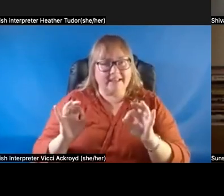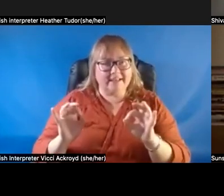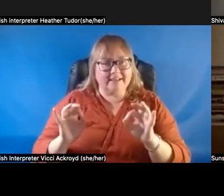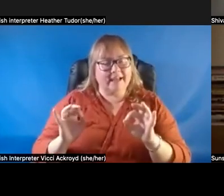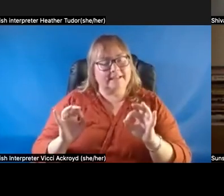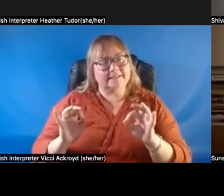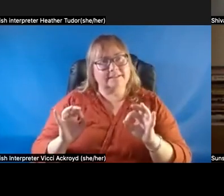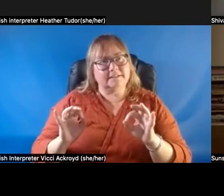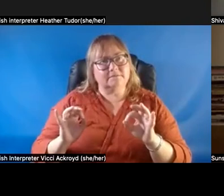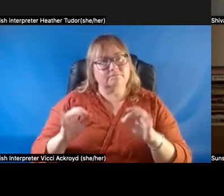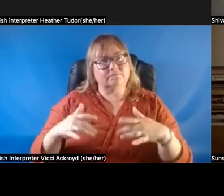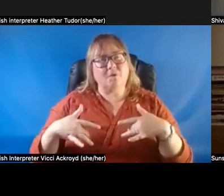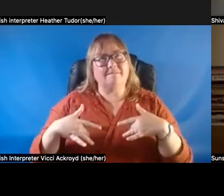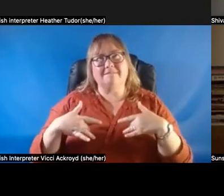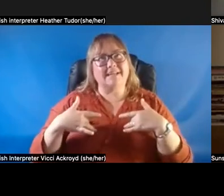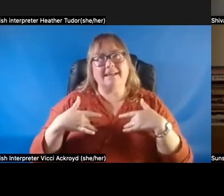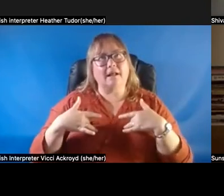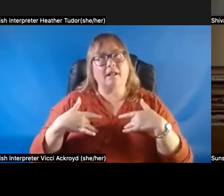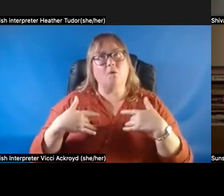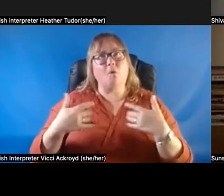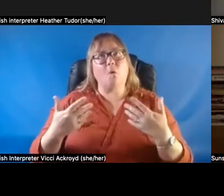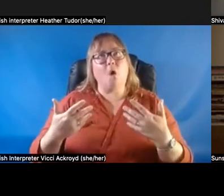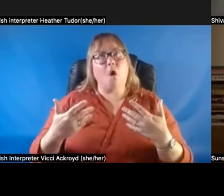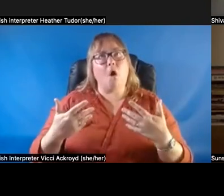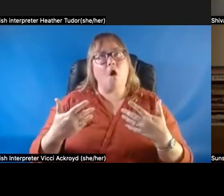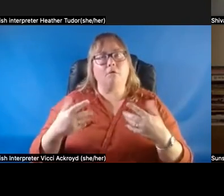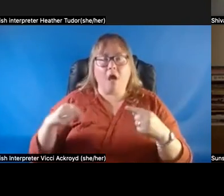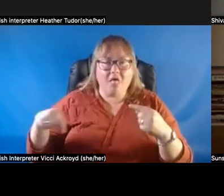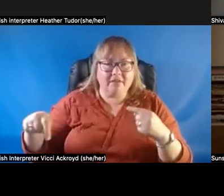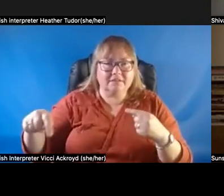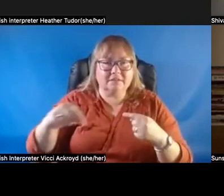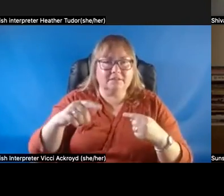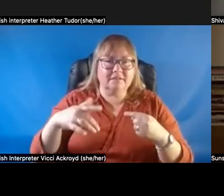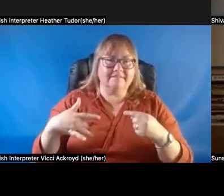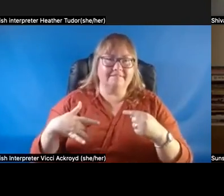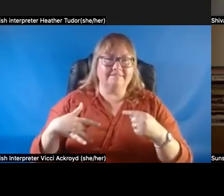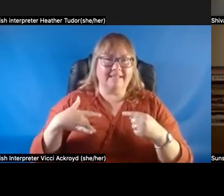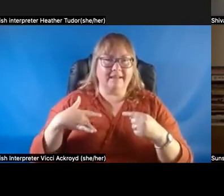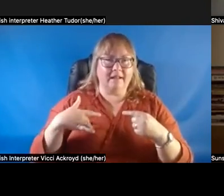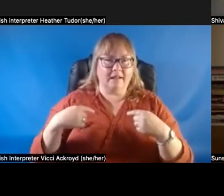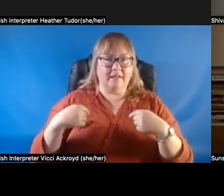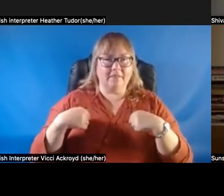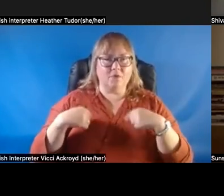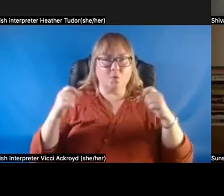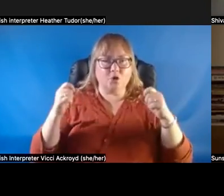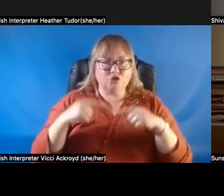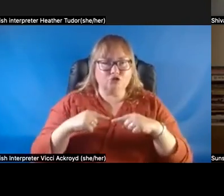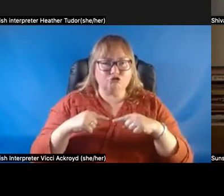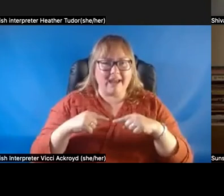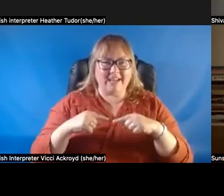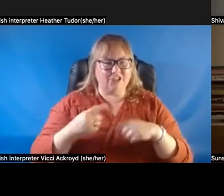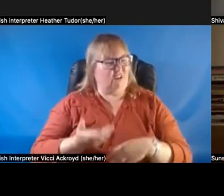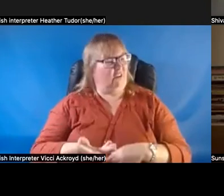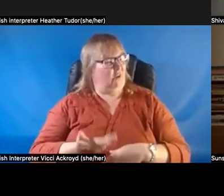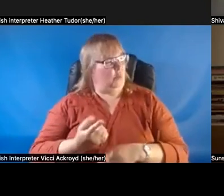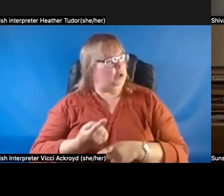without feeling or without making other people feel that you're the strange one, or what are you talking